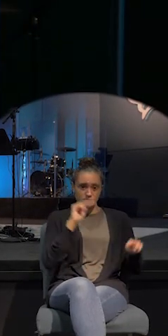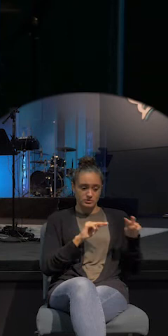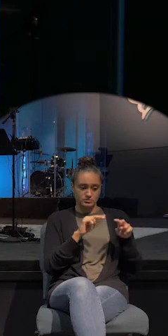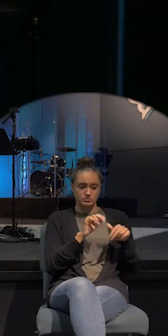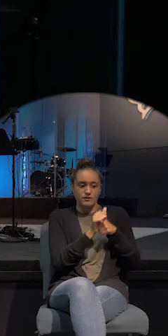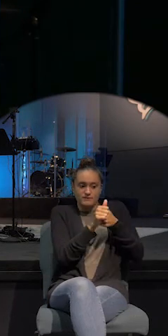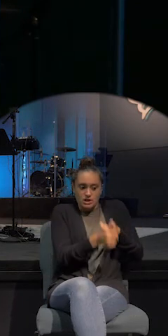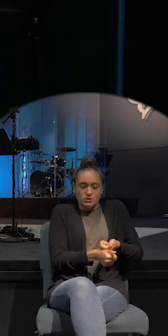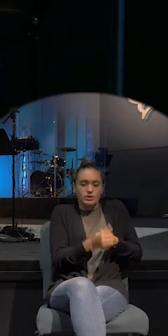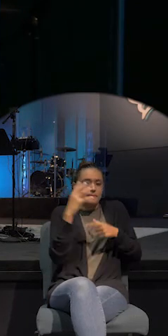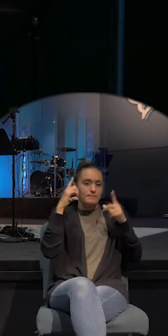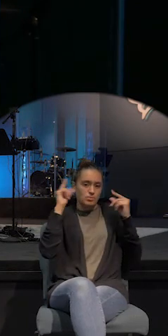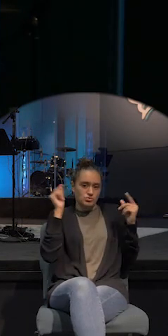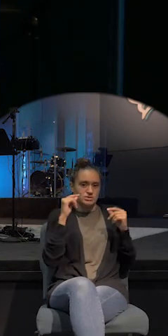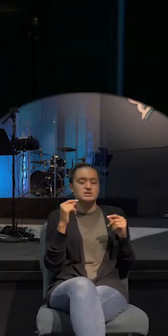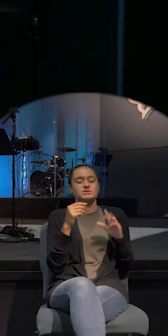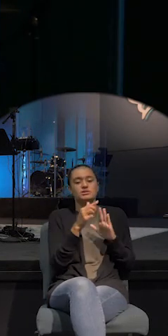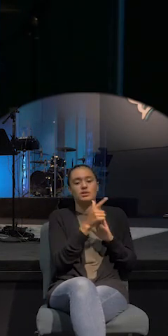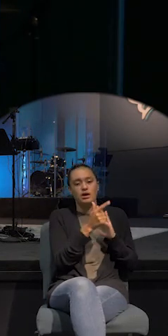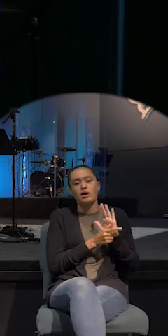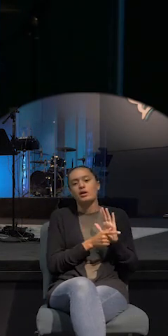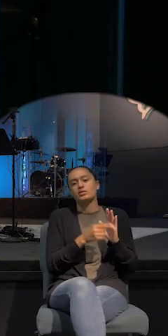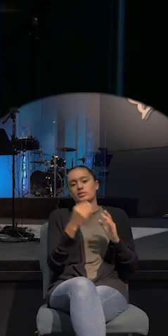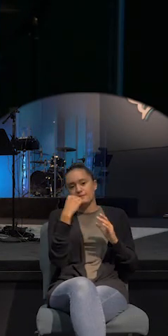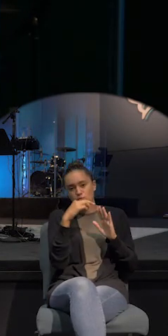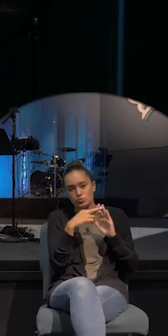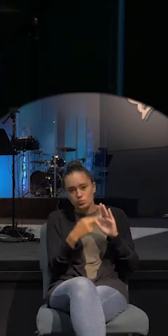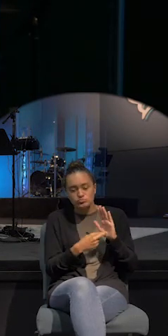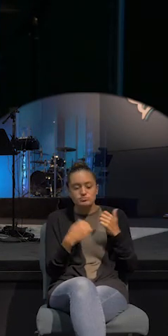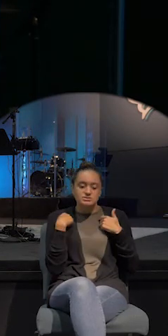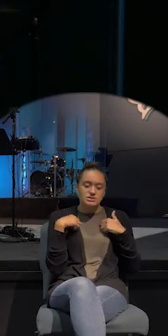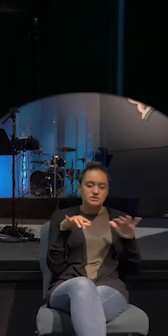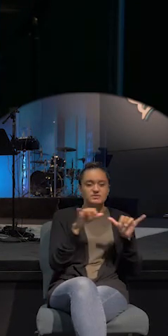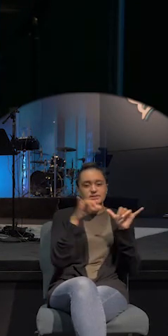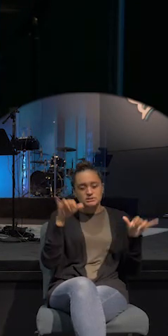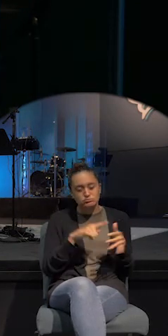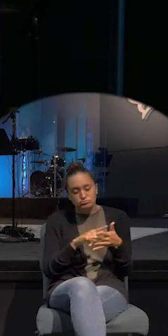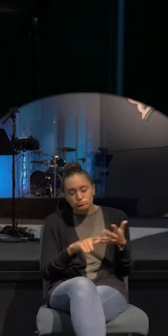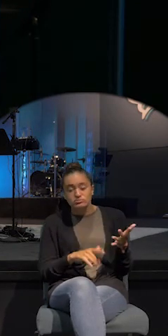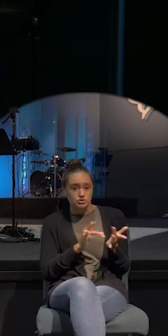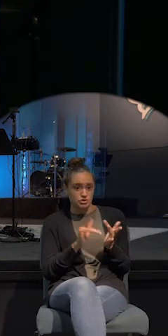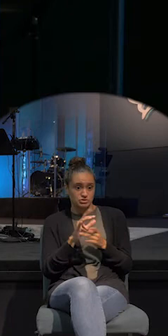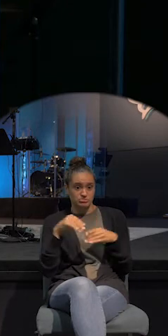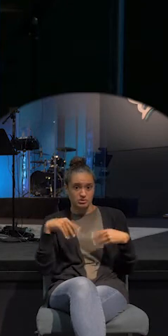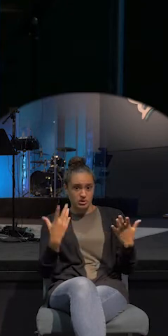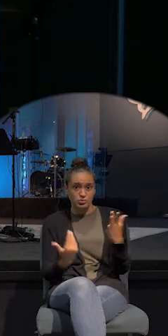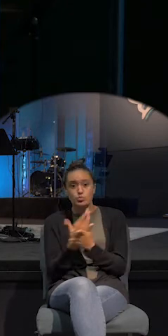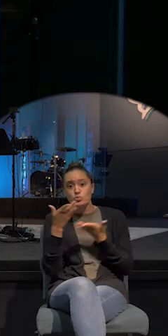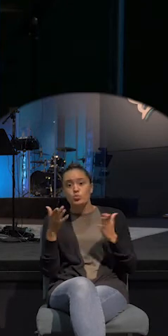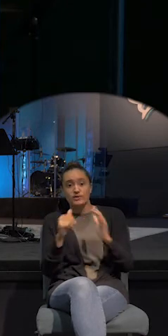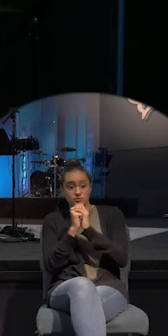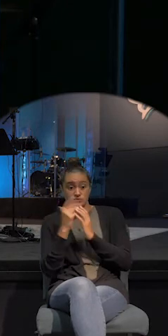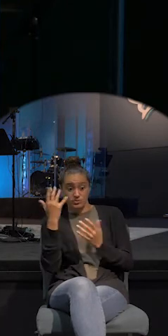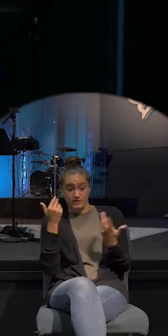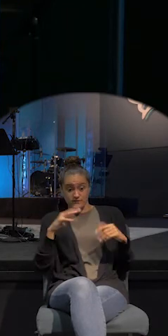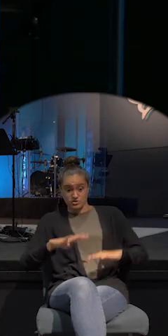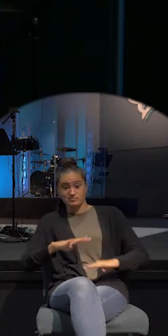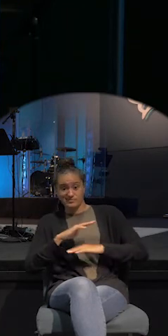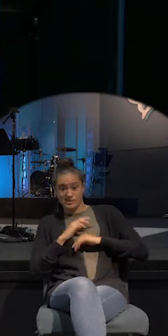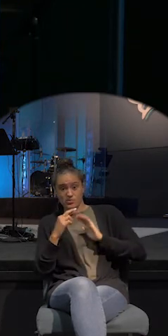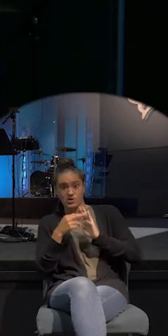law, the dietary rules, the sacrificial system. And Jesus brought a fresh way of worship because he was fulfilling the requirements of the